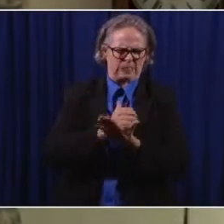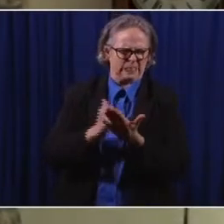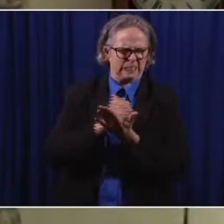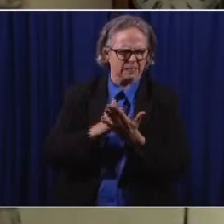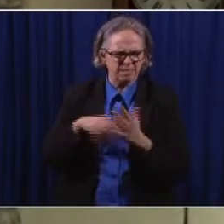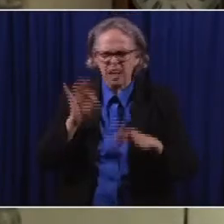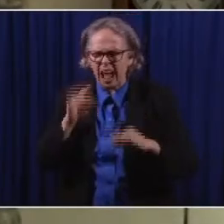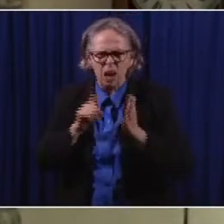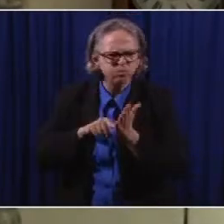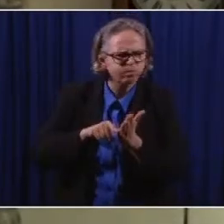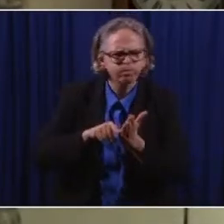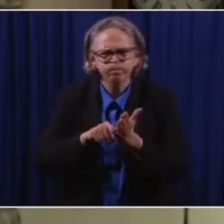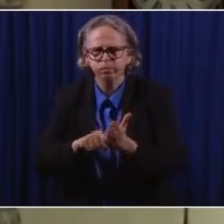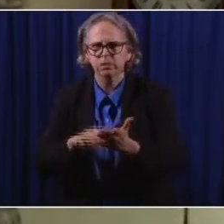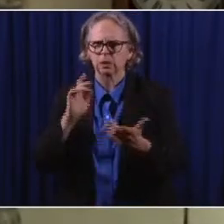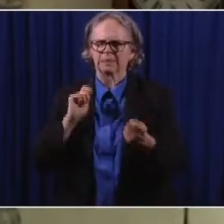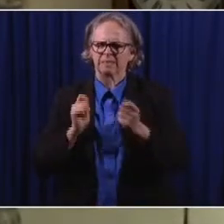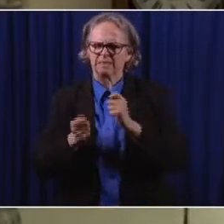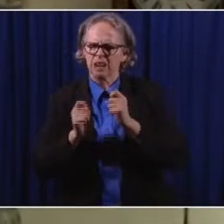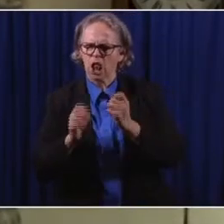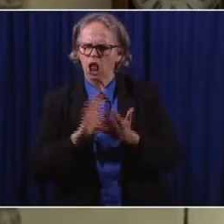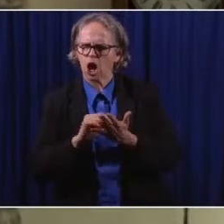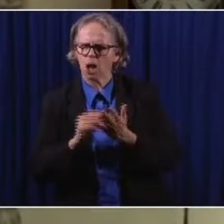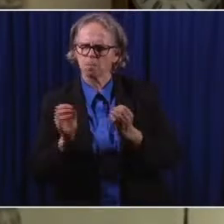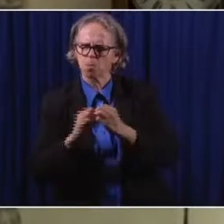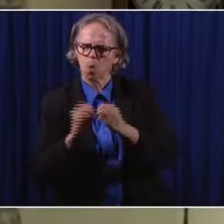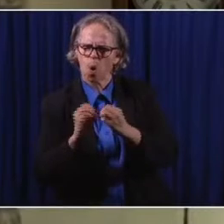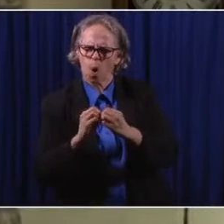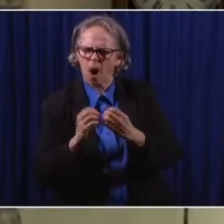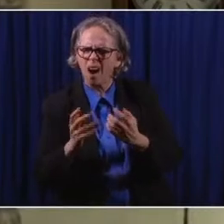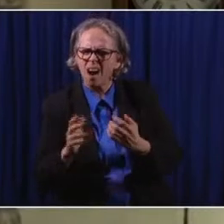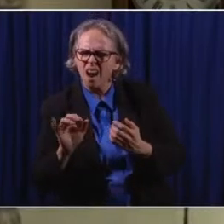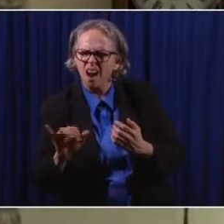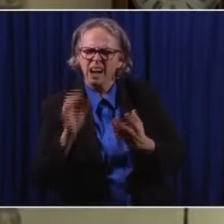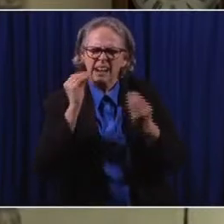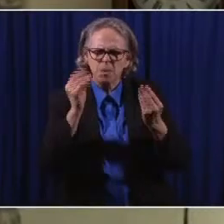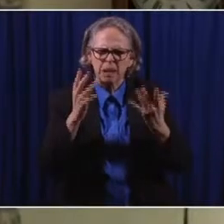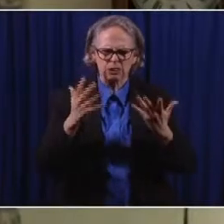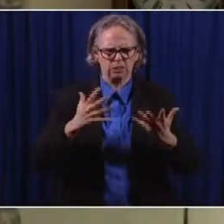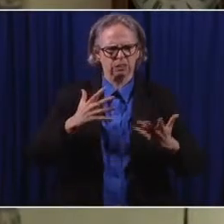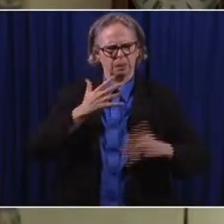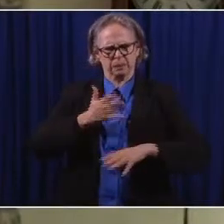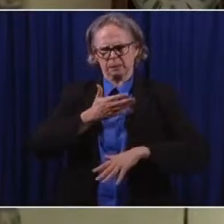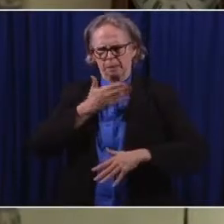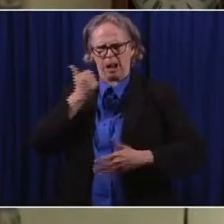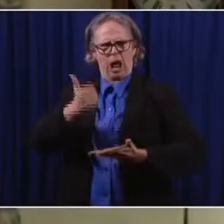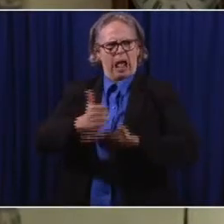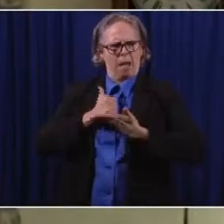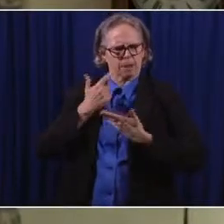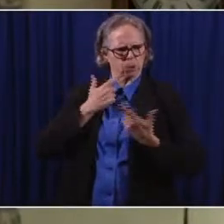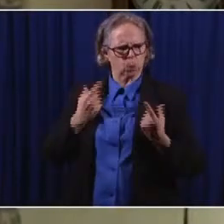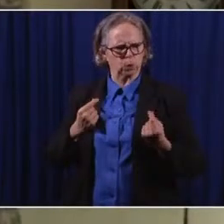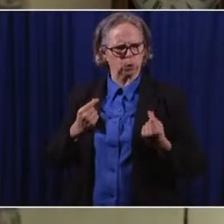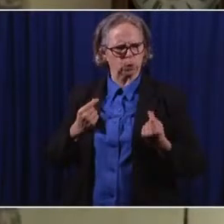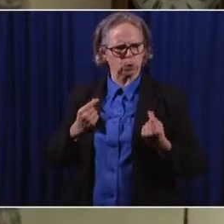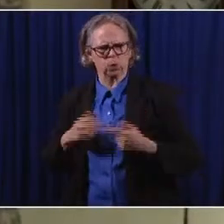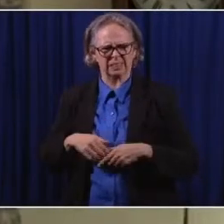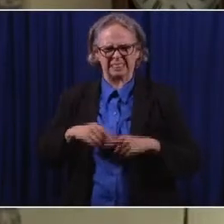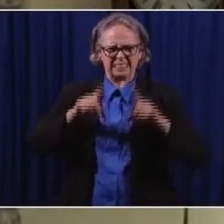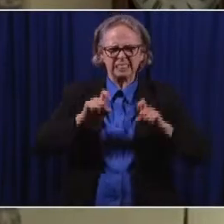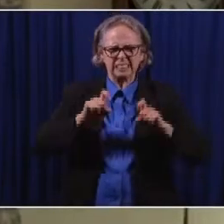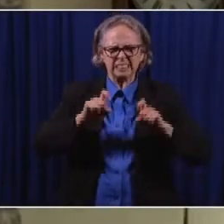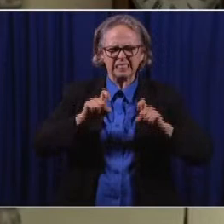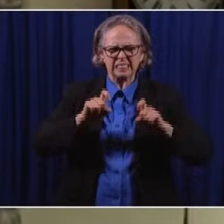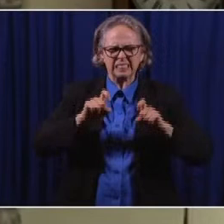provide more and more better information. Testing of wastewater for COVID-19 gene fragments